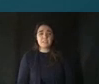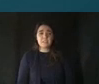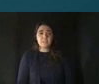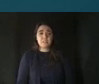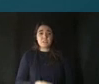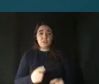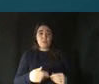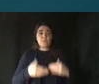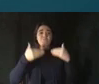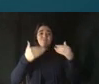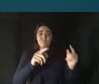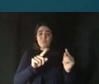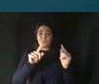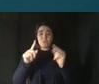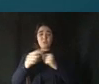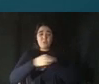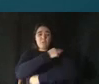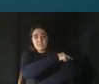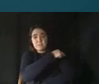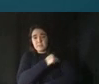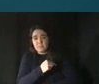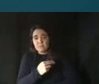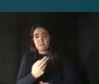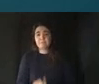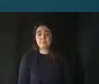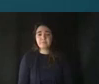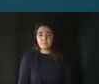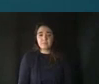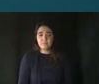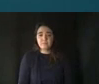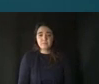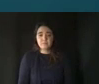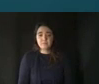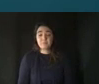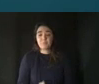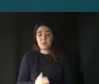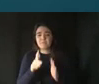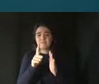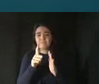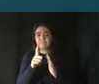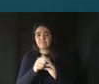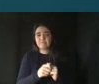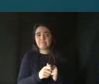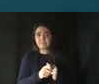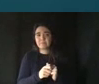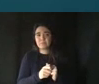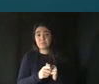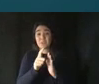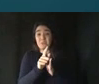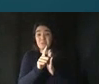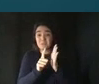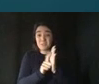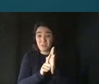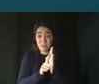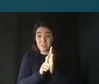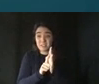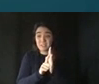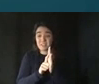hospital. But then because of the laws in Afghanistan, she was actually put in prison.